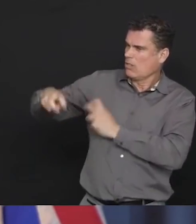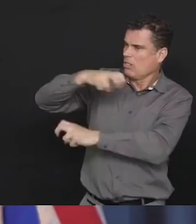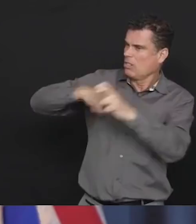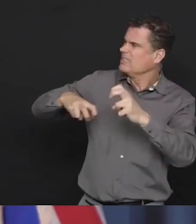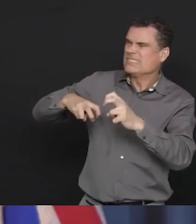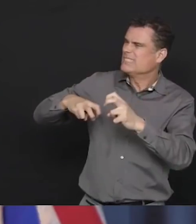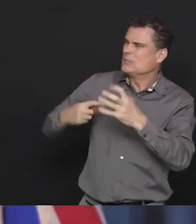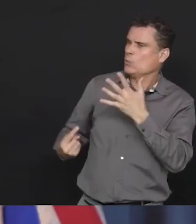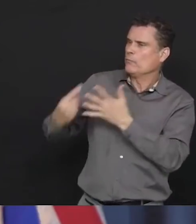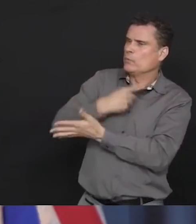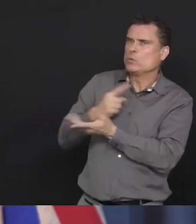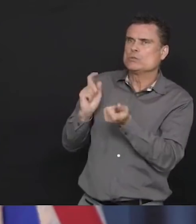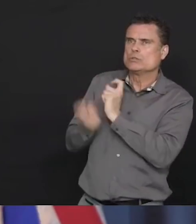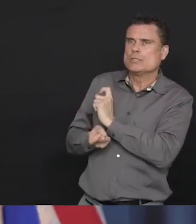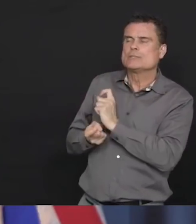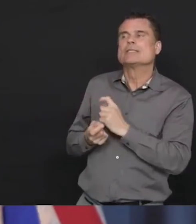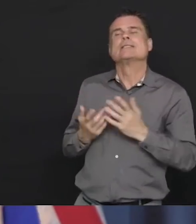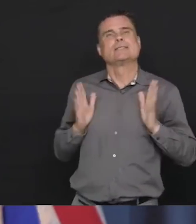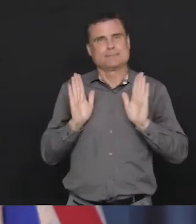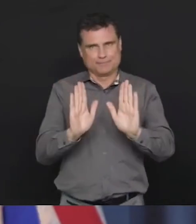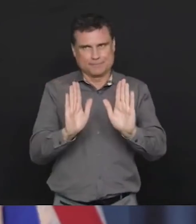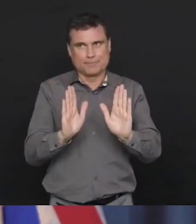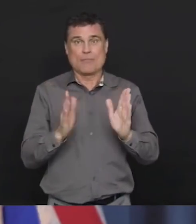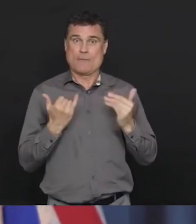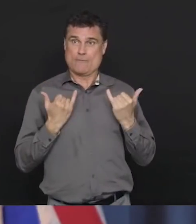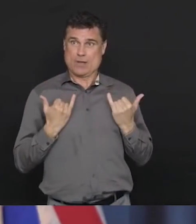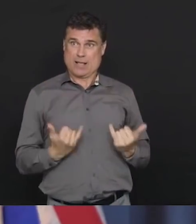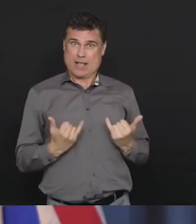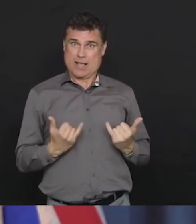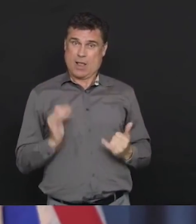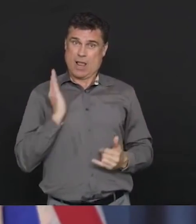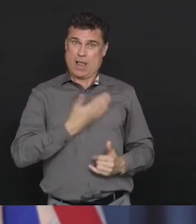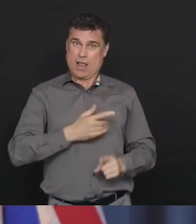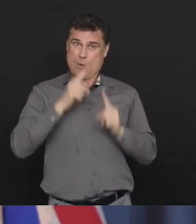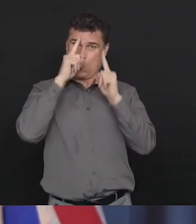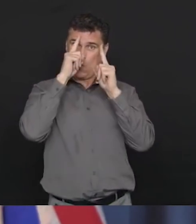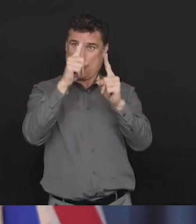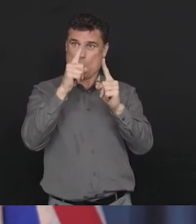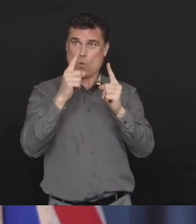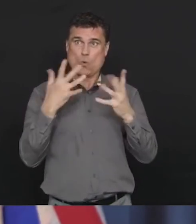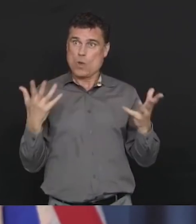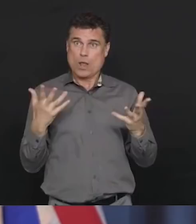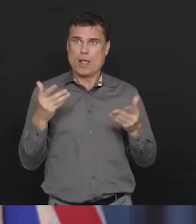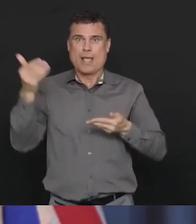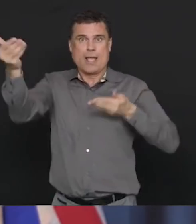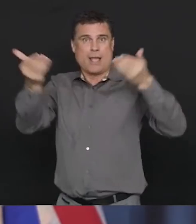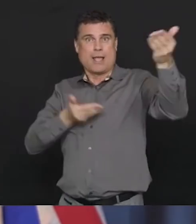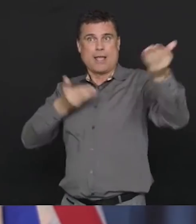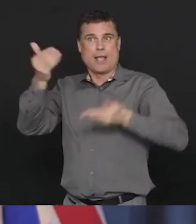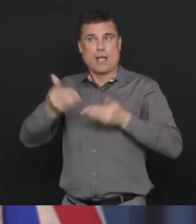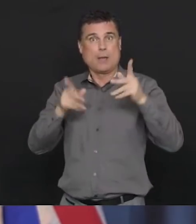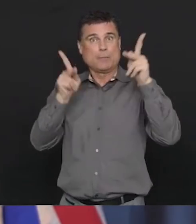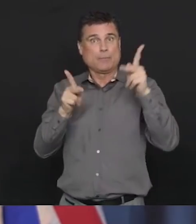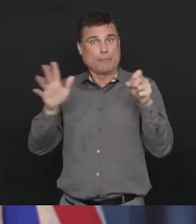as many as we can, full-time by the province, to be assigned through a central body. So that is for the